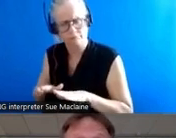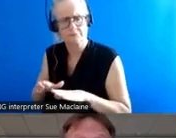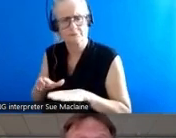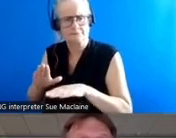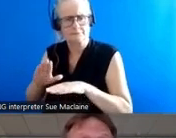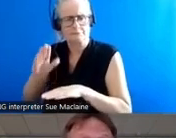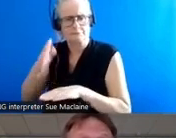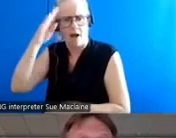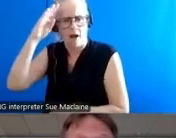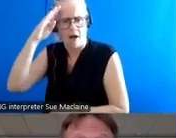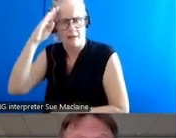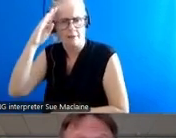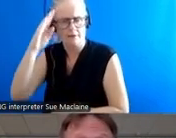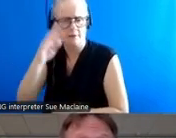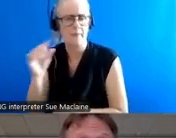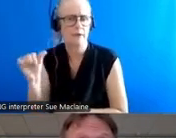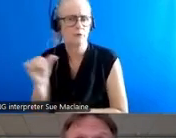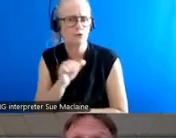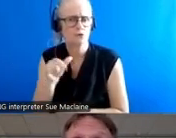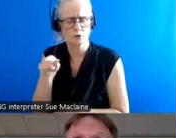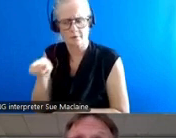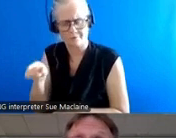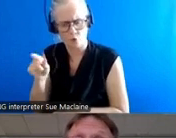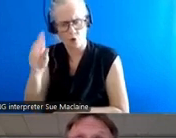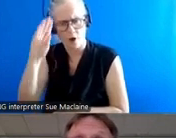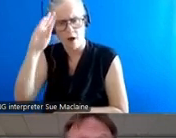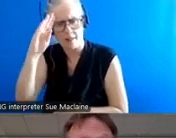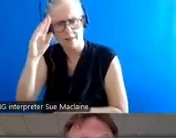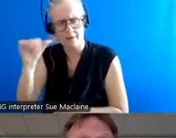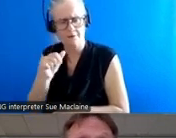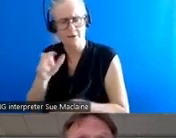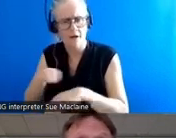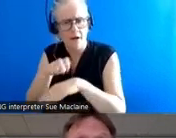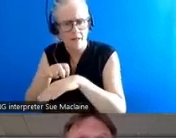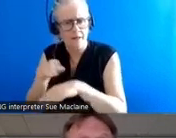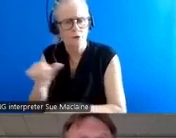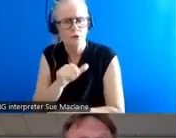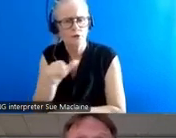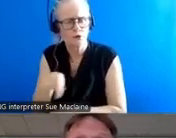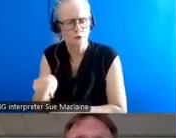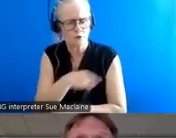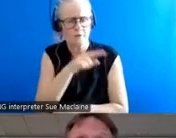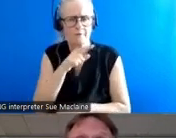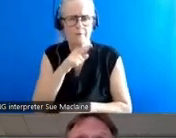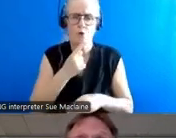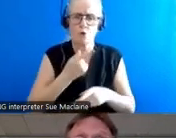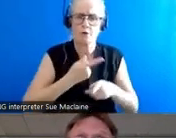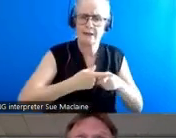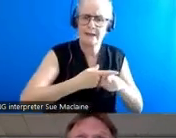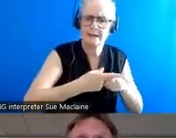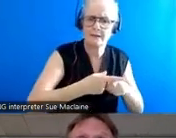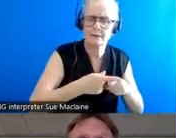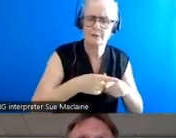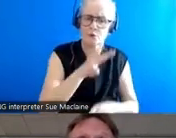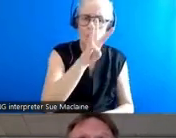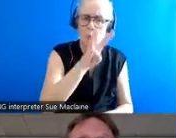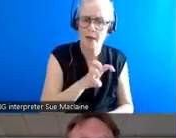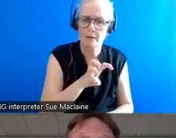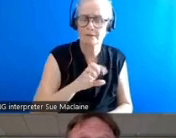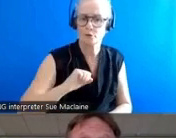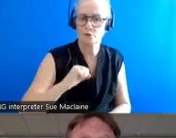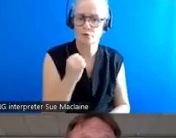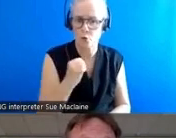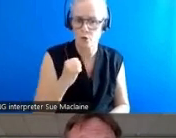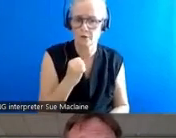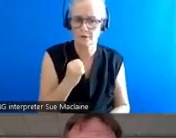rule parliament in England, Scotland and Wales. So in effect, the government at the time came to a proposal for devolution across